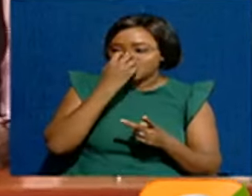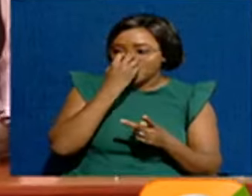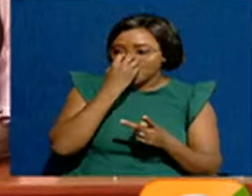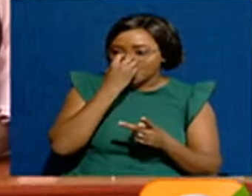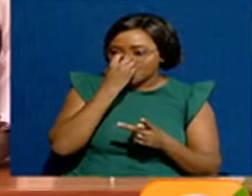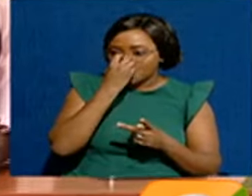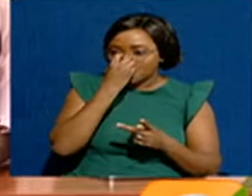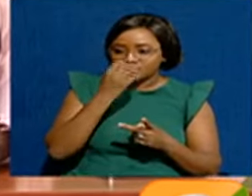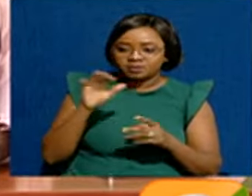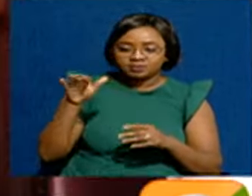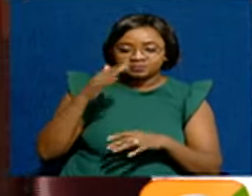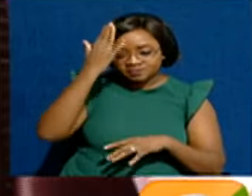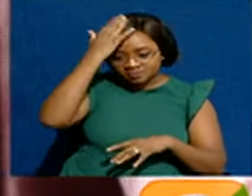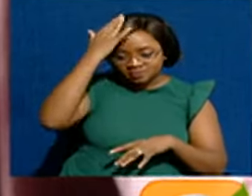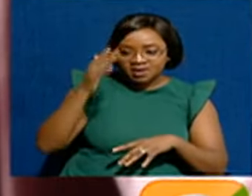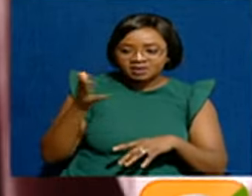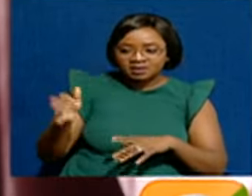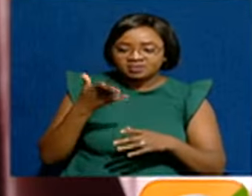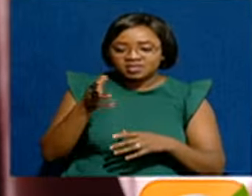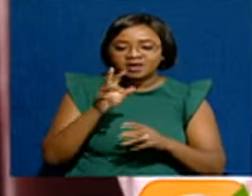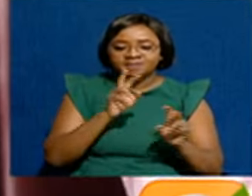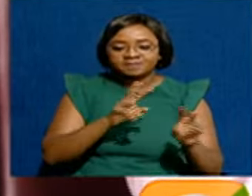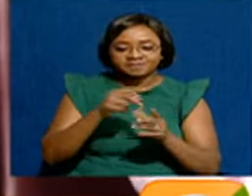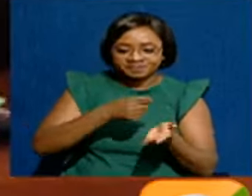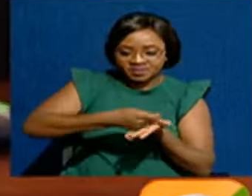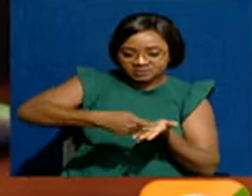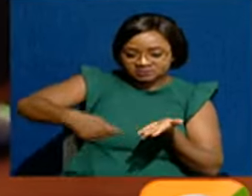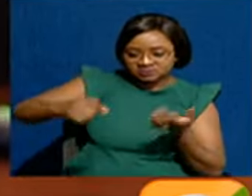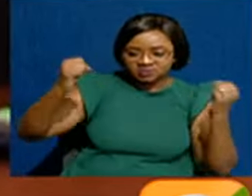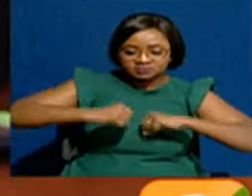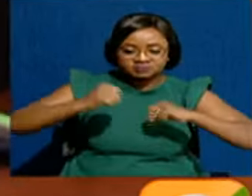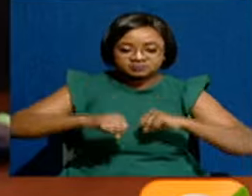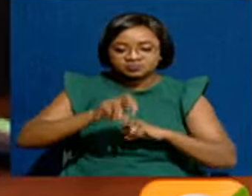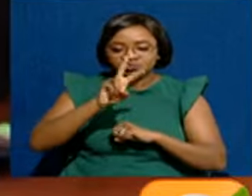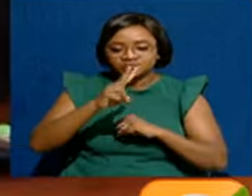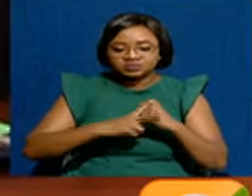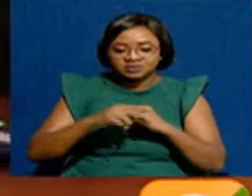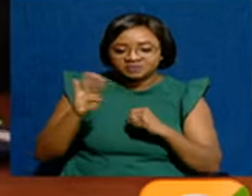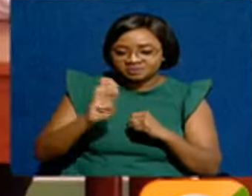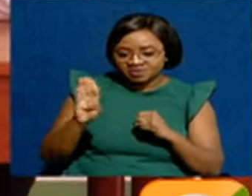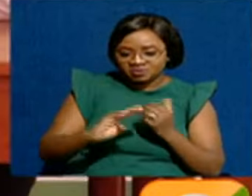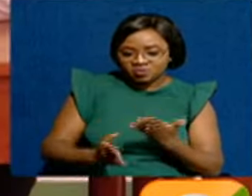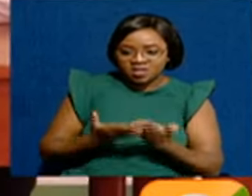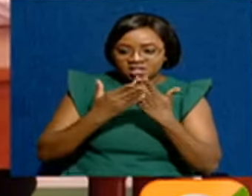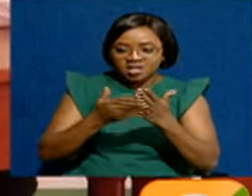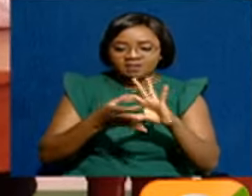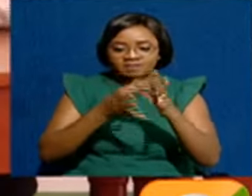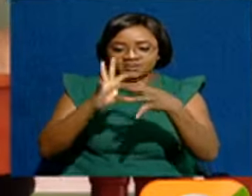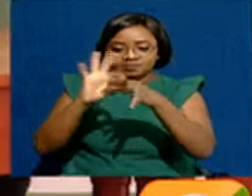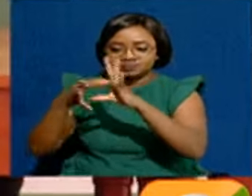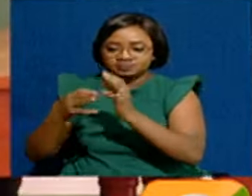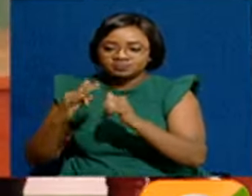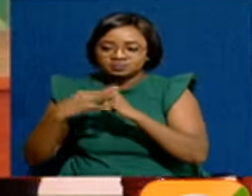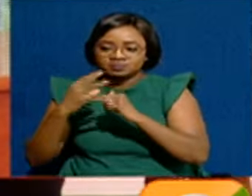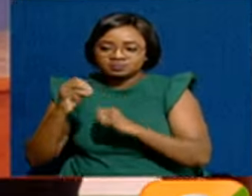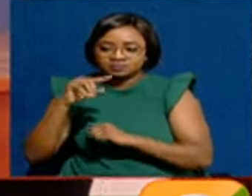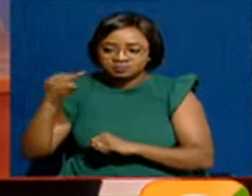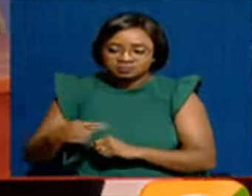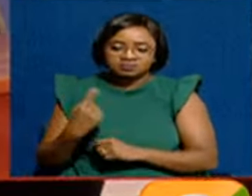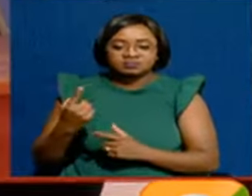the signing of an agreement that will see 27 billion shillings go towards connecting 280,000 households in